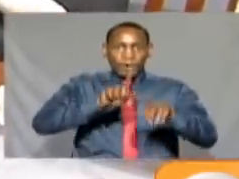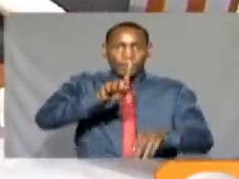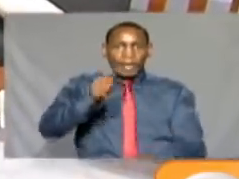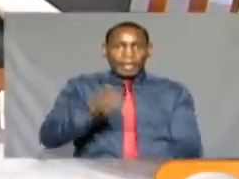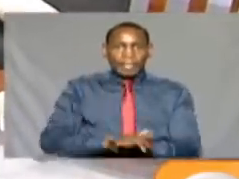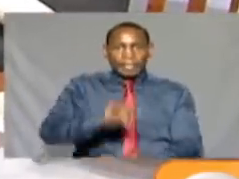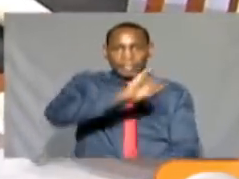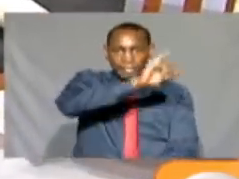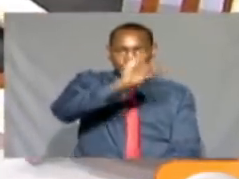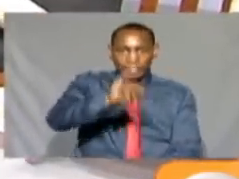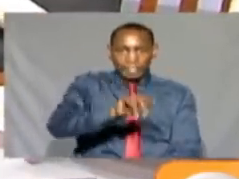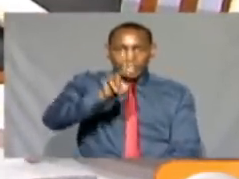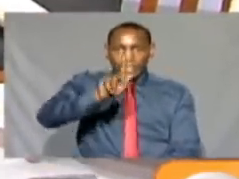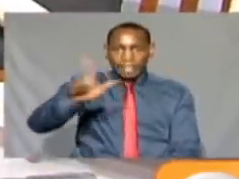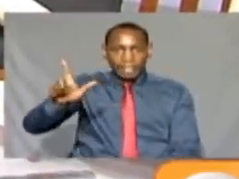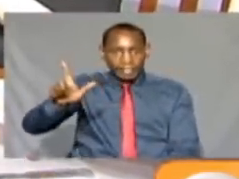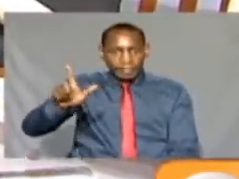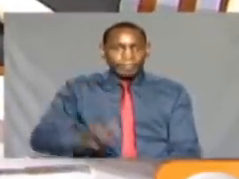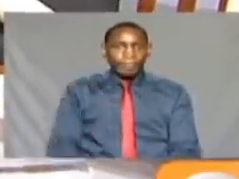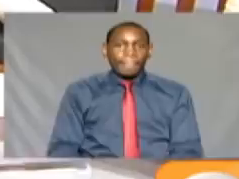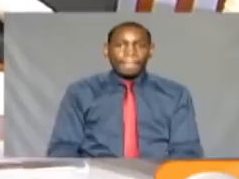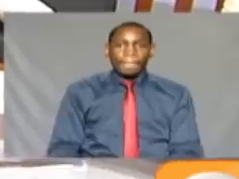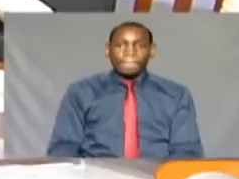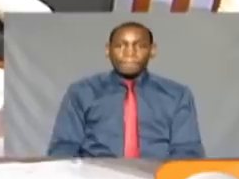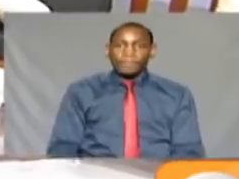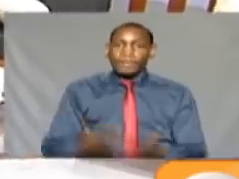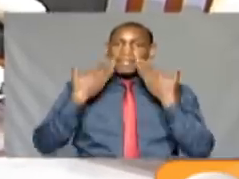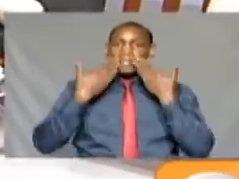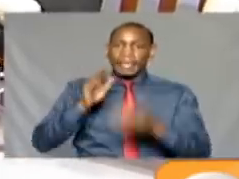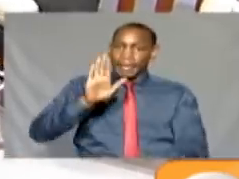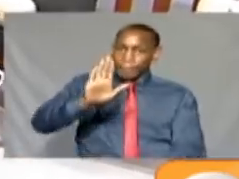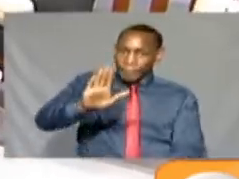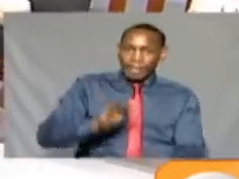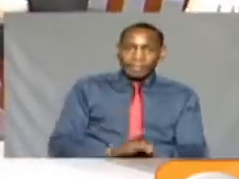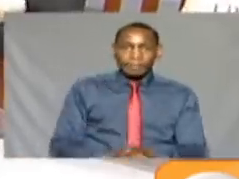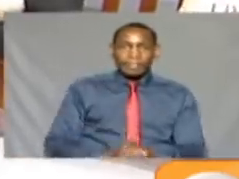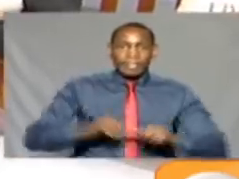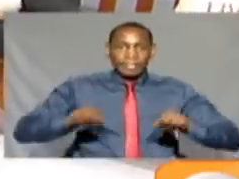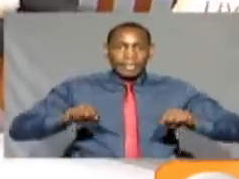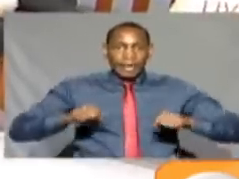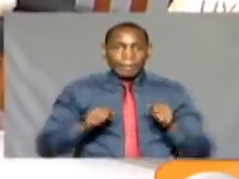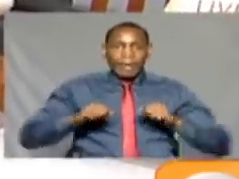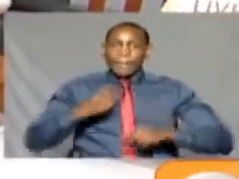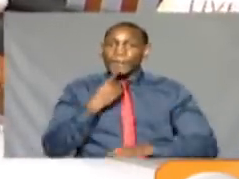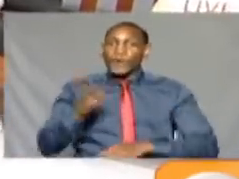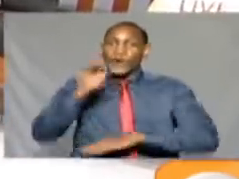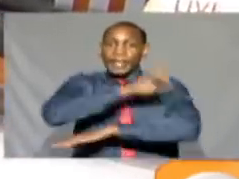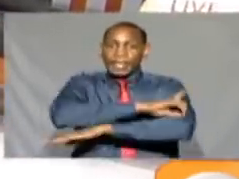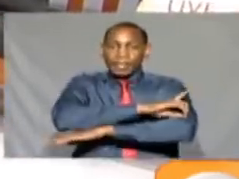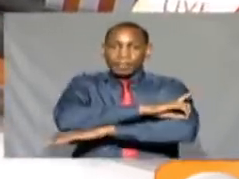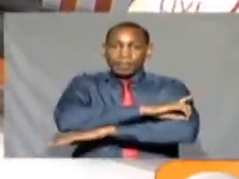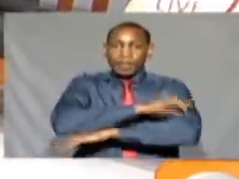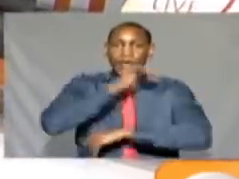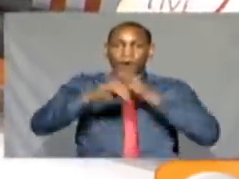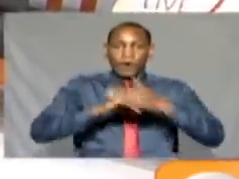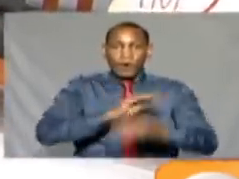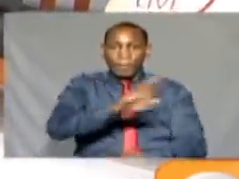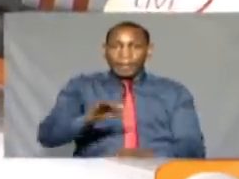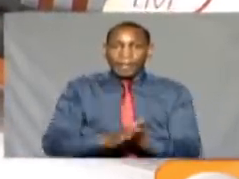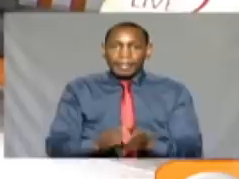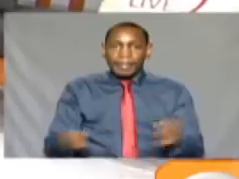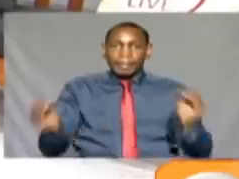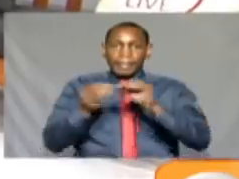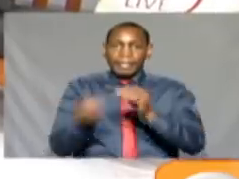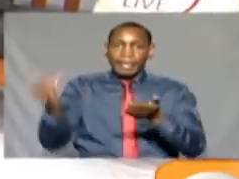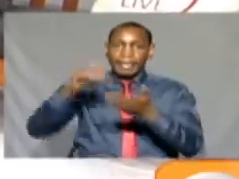other. JKL. Thank you, and happy Moi Day to all of you. We'll see you back